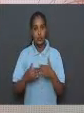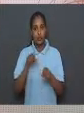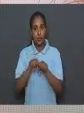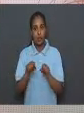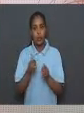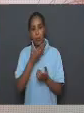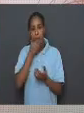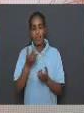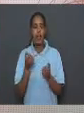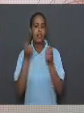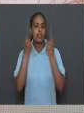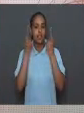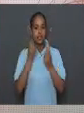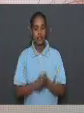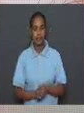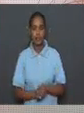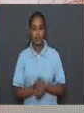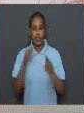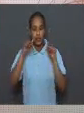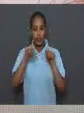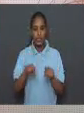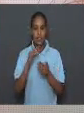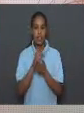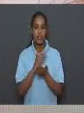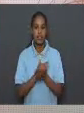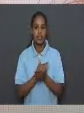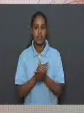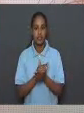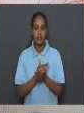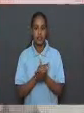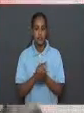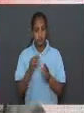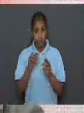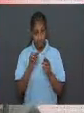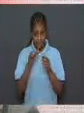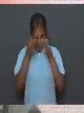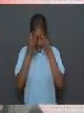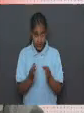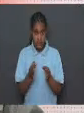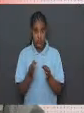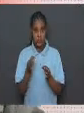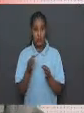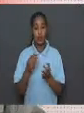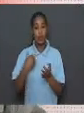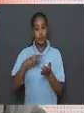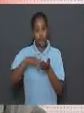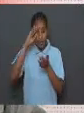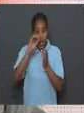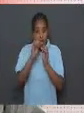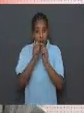understand it. In today's lesson, in particular, we will learn